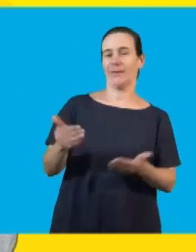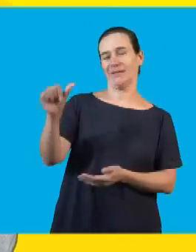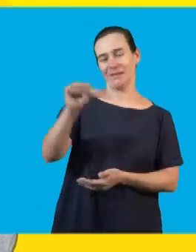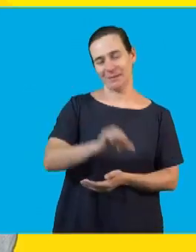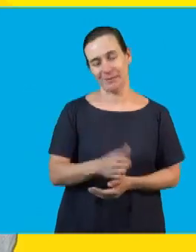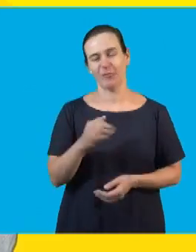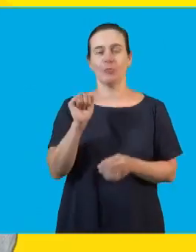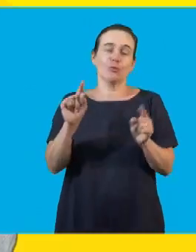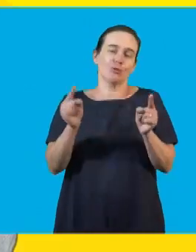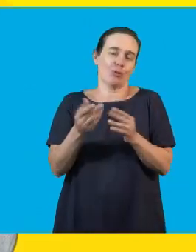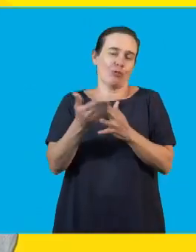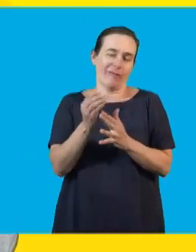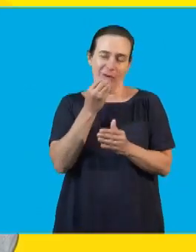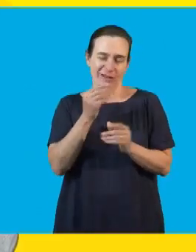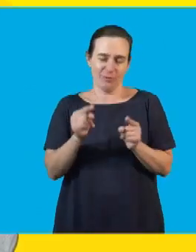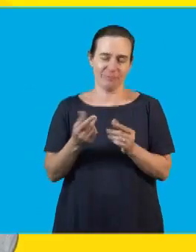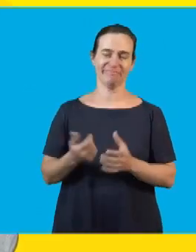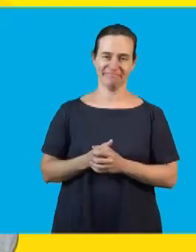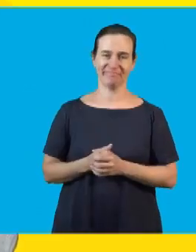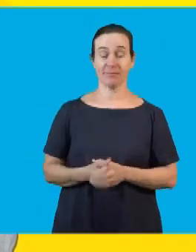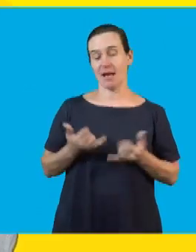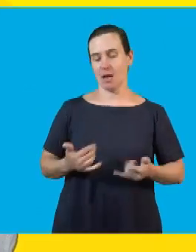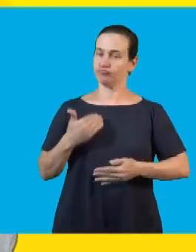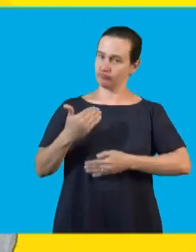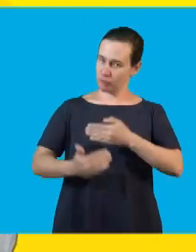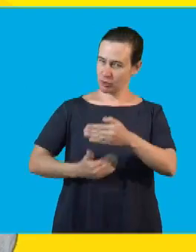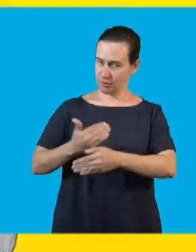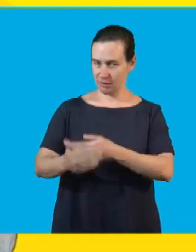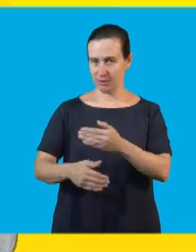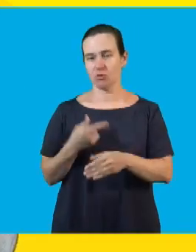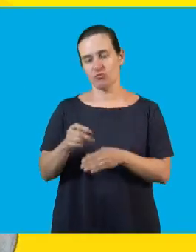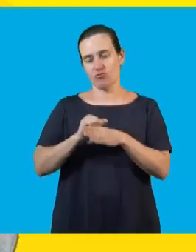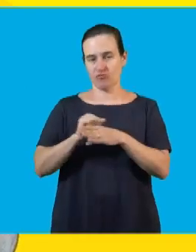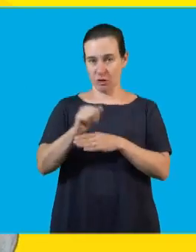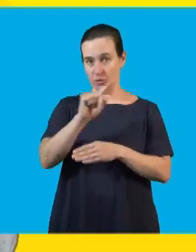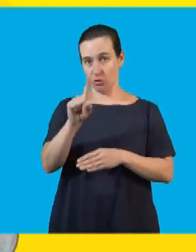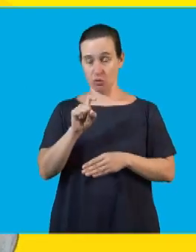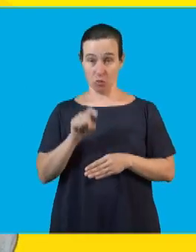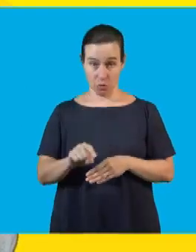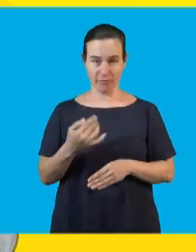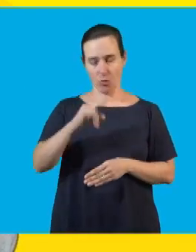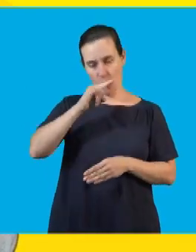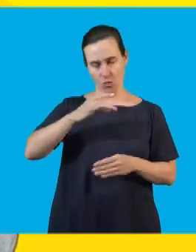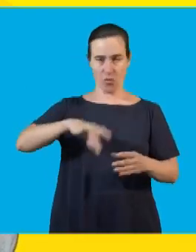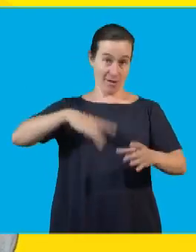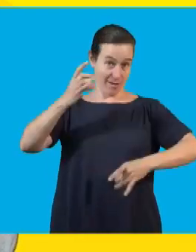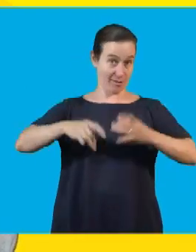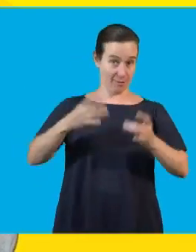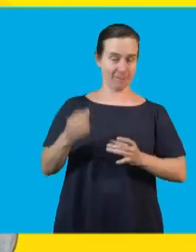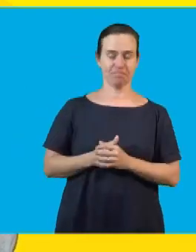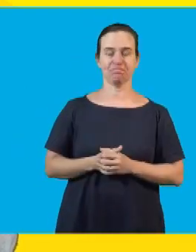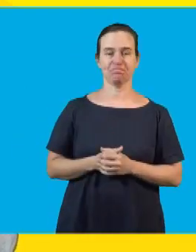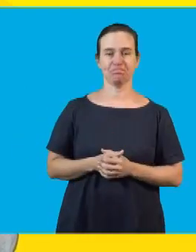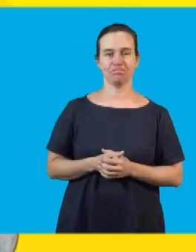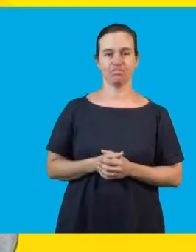Welcome back, learners, from your little snack break. We will now continue and dig into our practice questions for cartoon